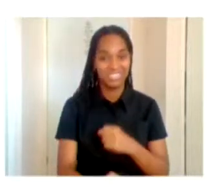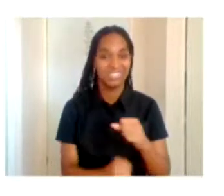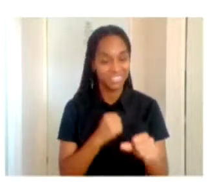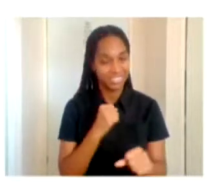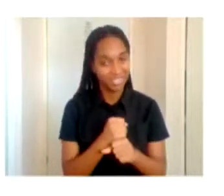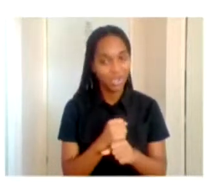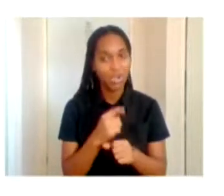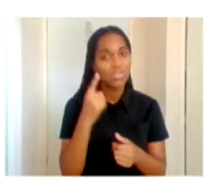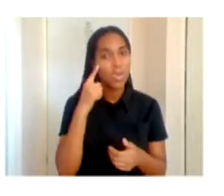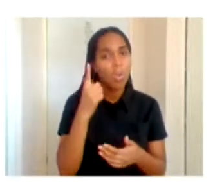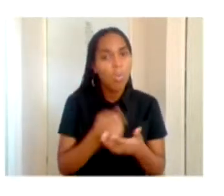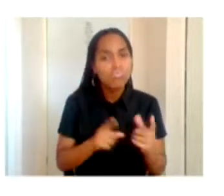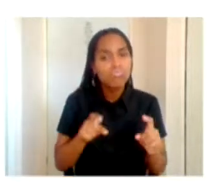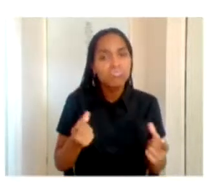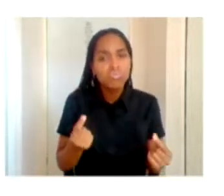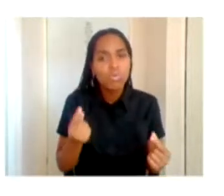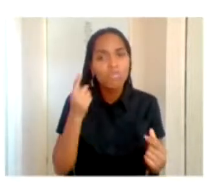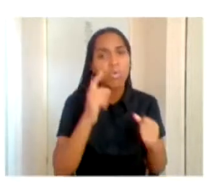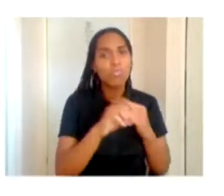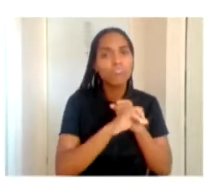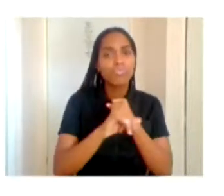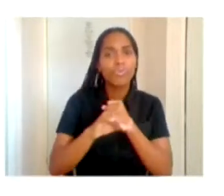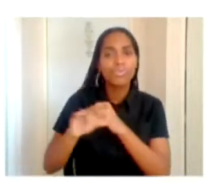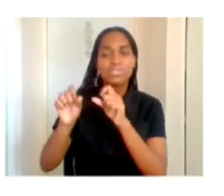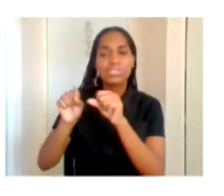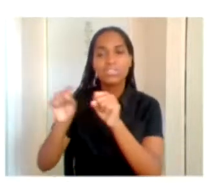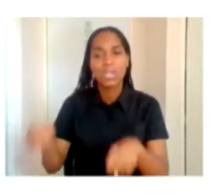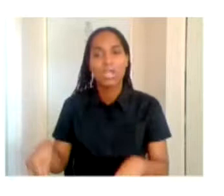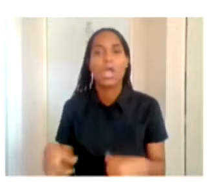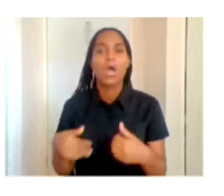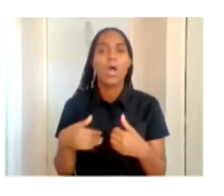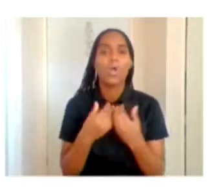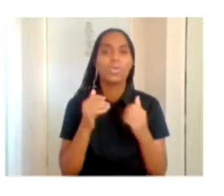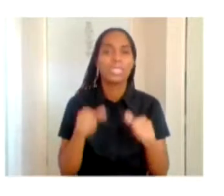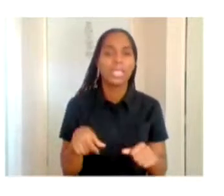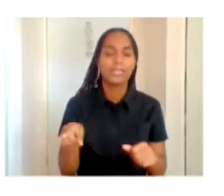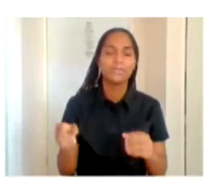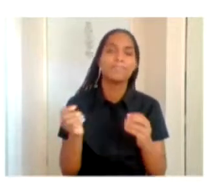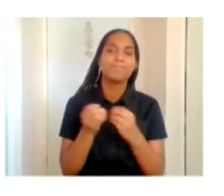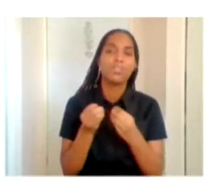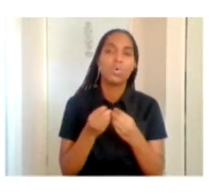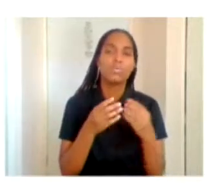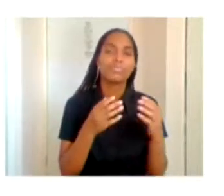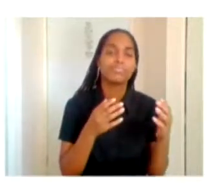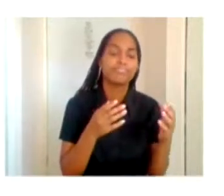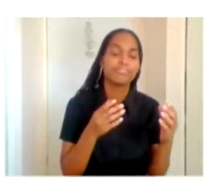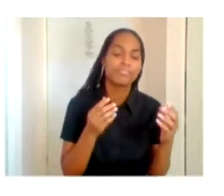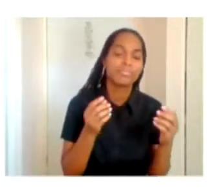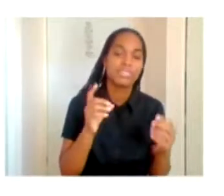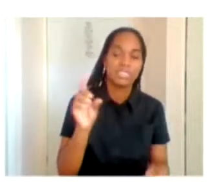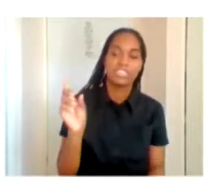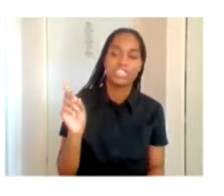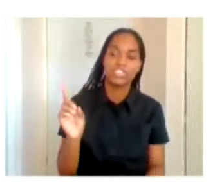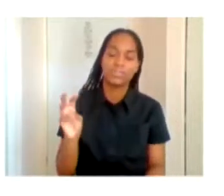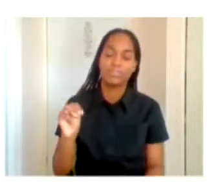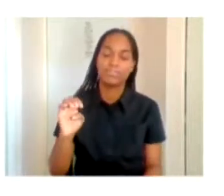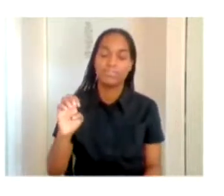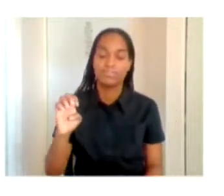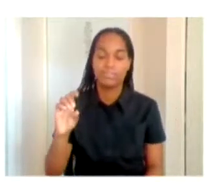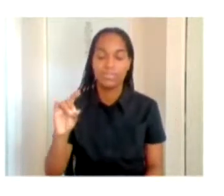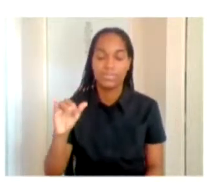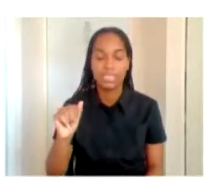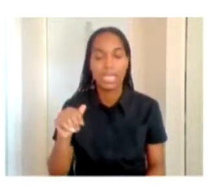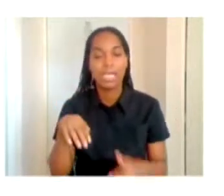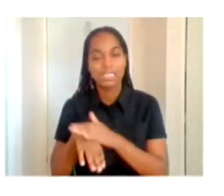done in a broadcast system and how that can be more digital media ecosystem friendly. And